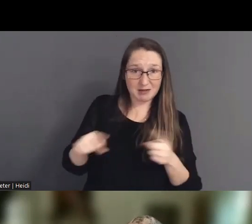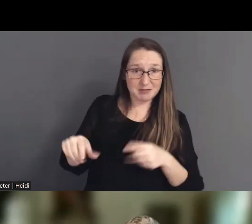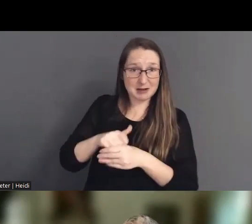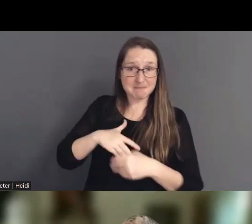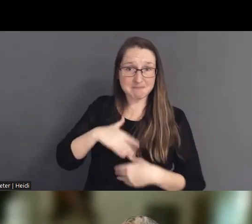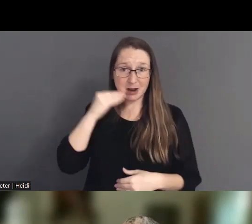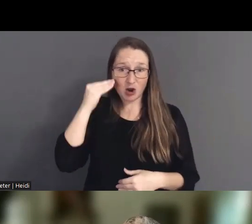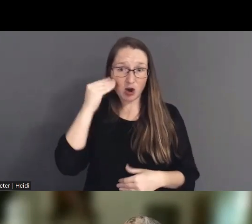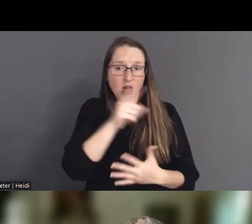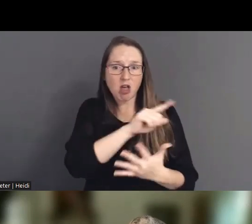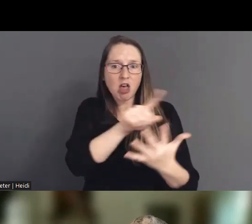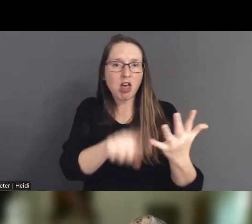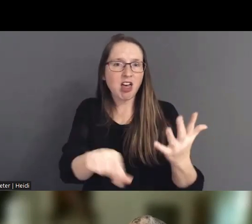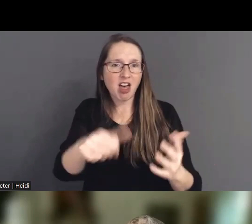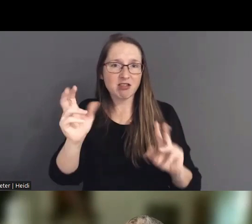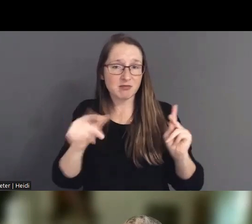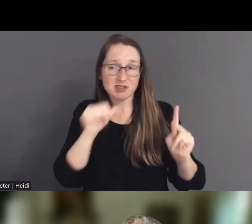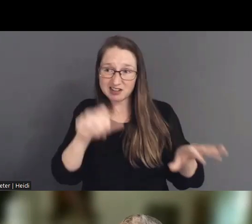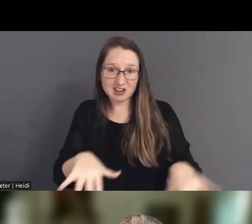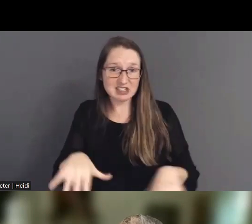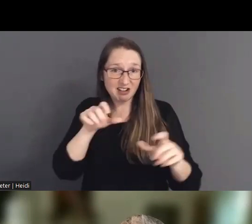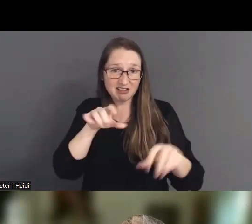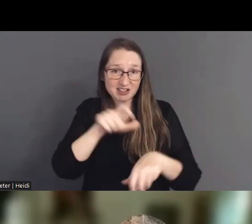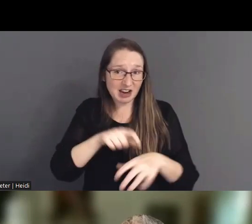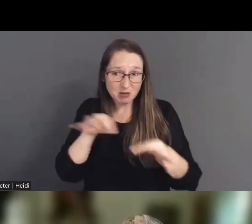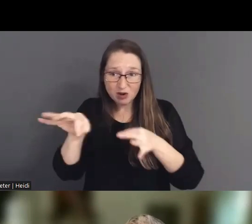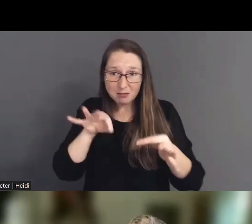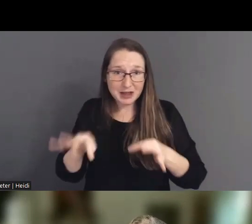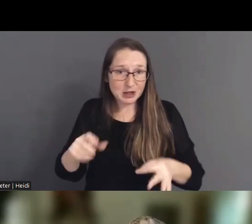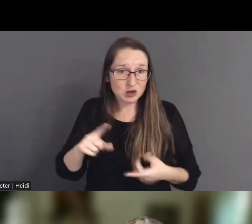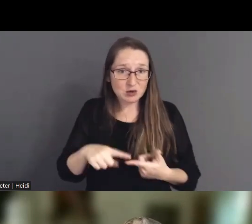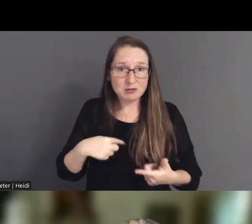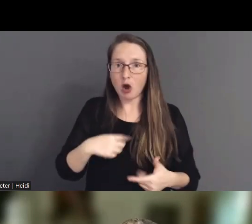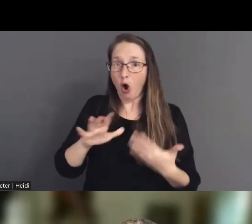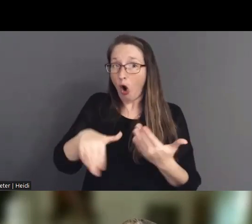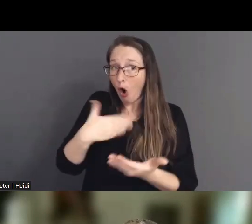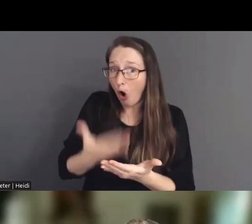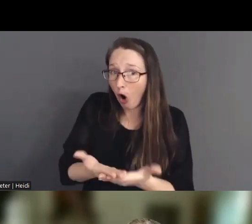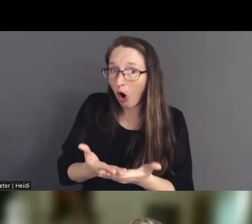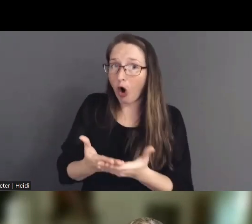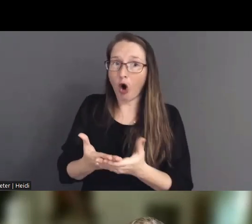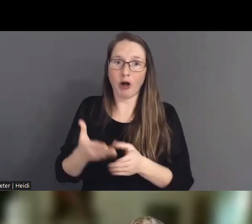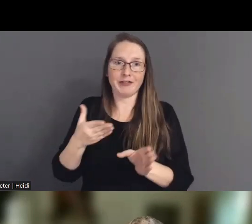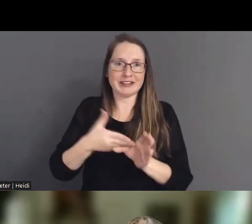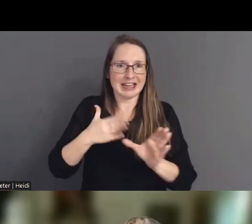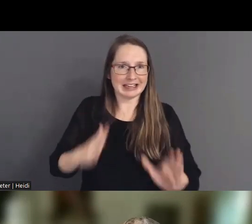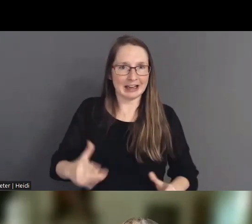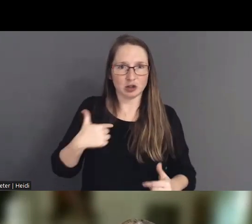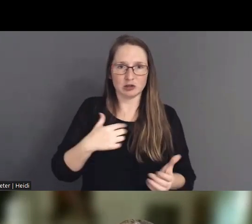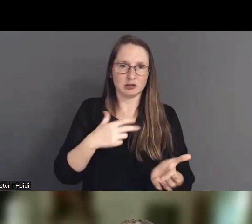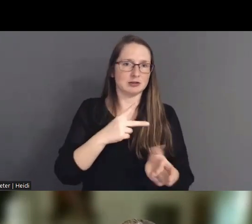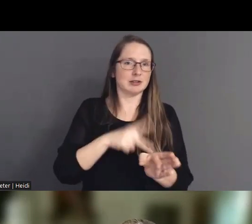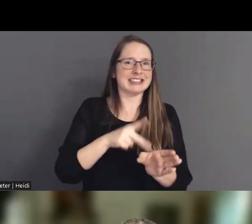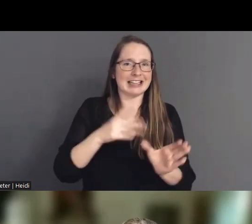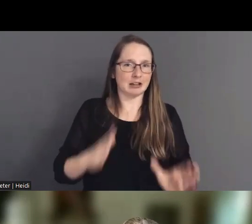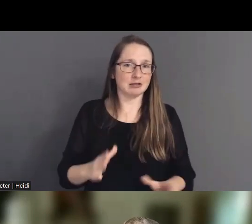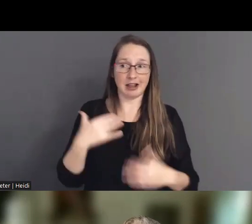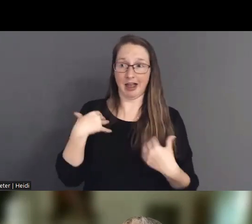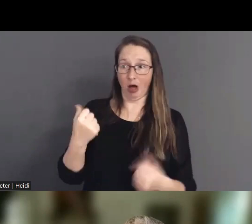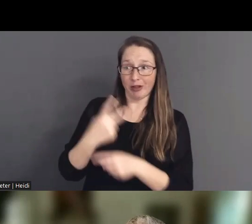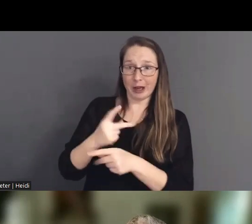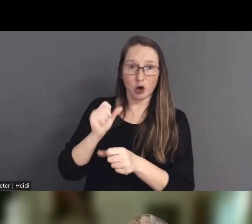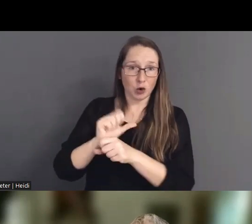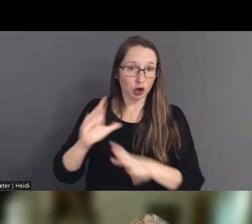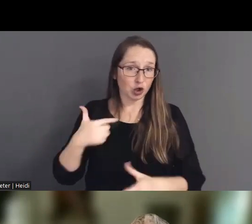And nobody ever took the time to explain it to me. Not all of the psychiatrists that we visited, the mental health care workers that